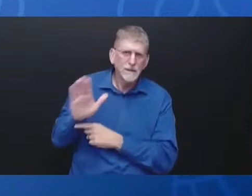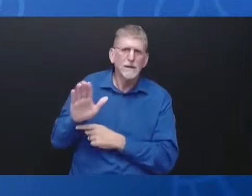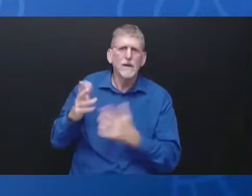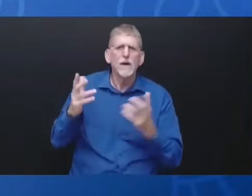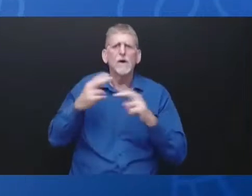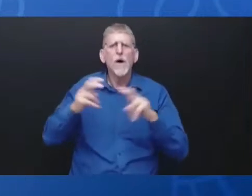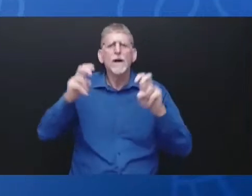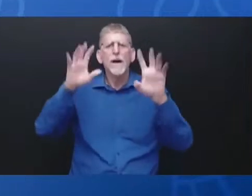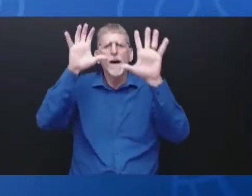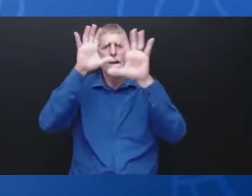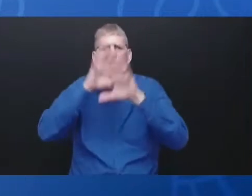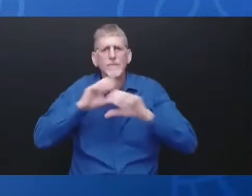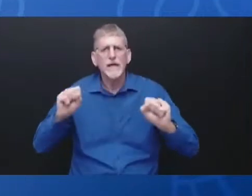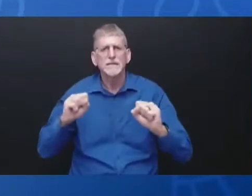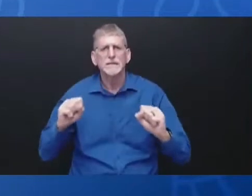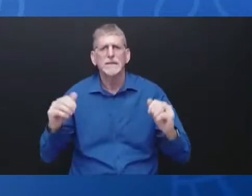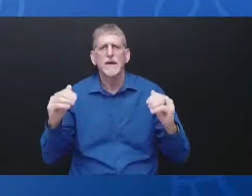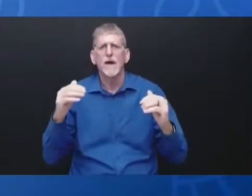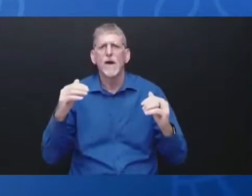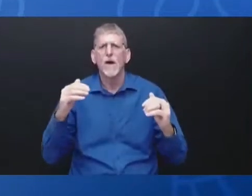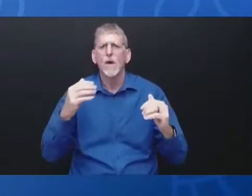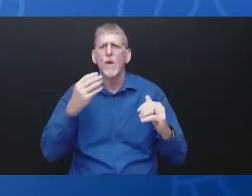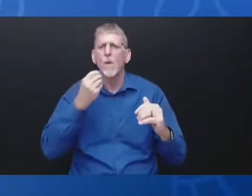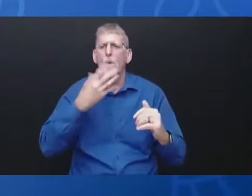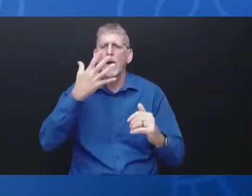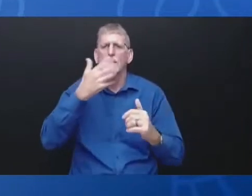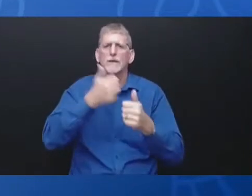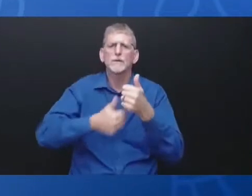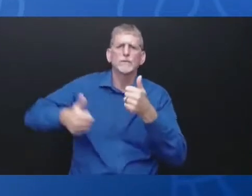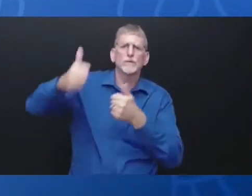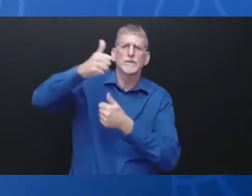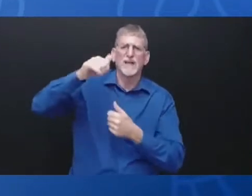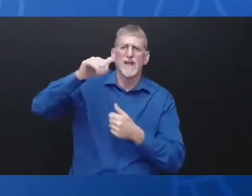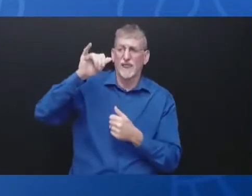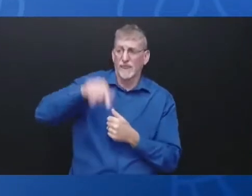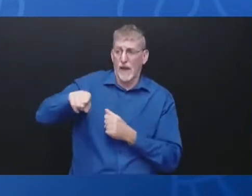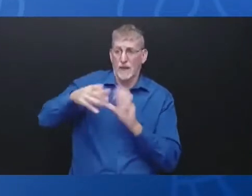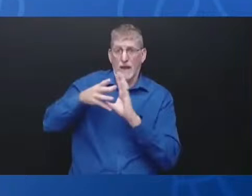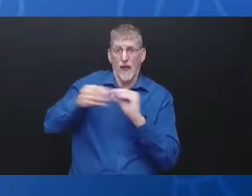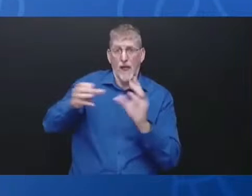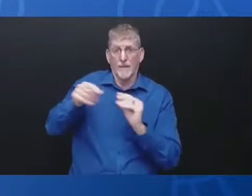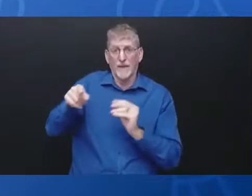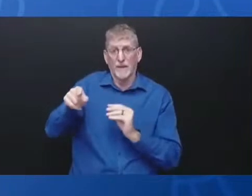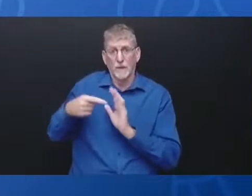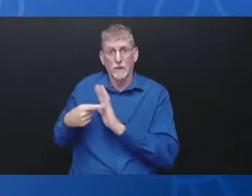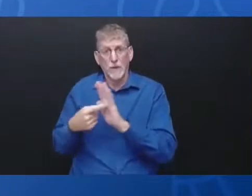that casts such an awful light on the nature of the country, on individuals. It